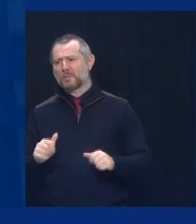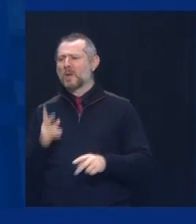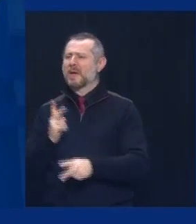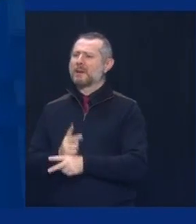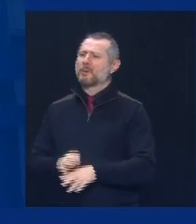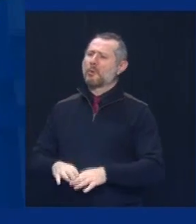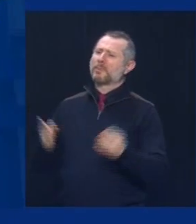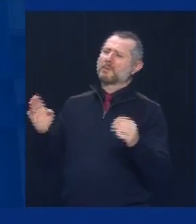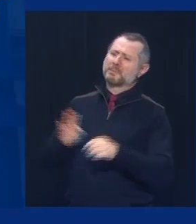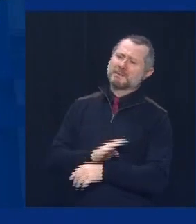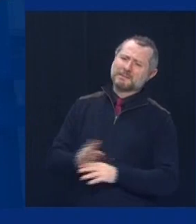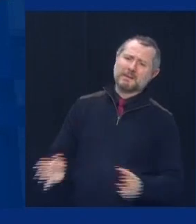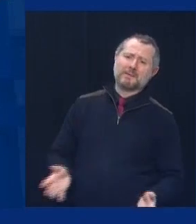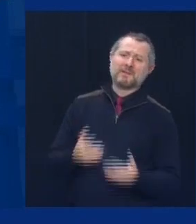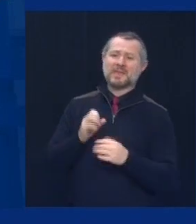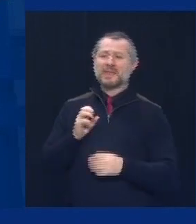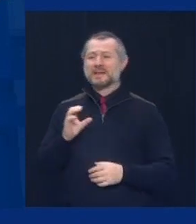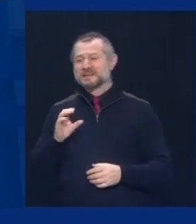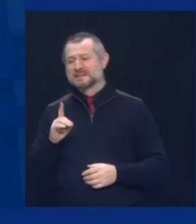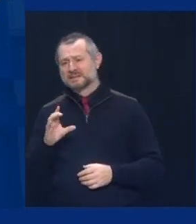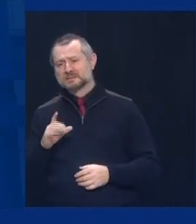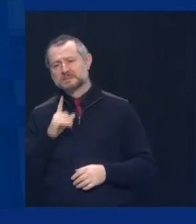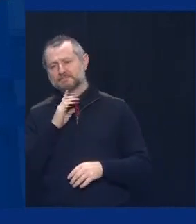the CDC says